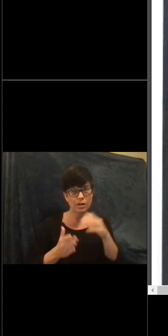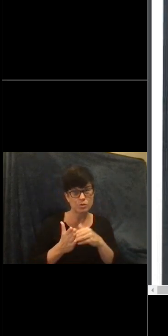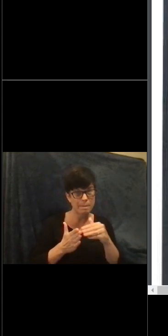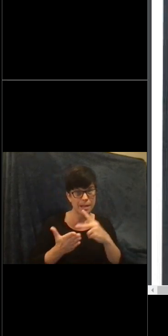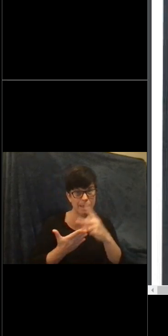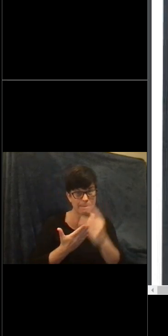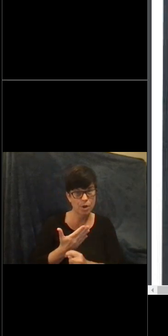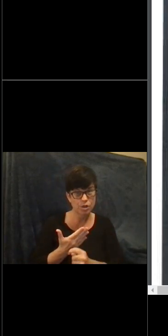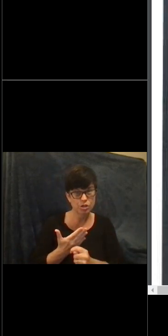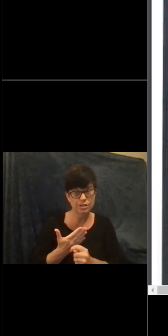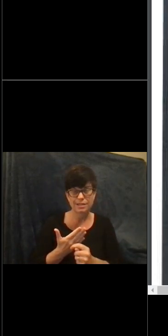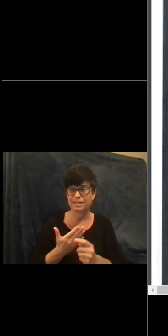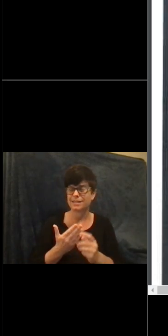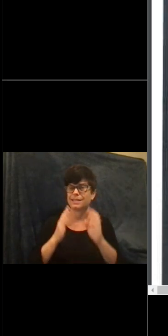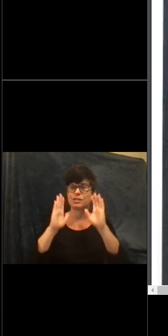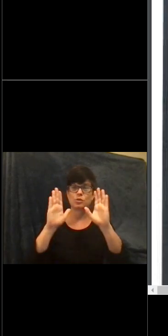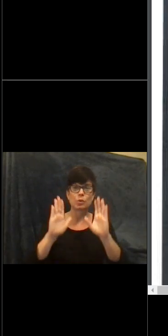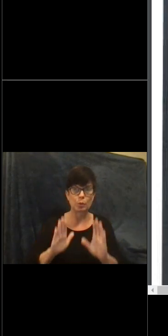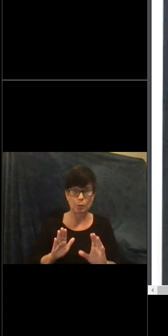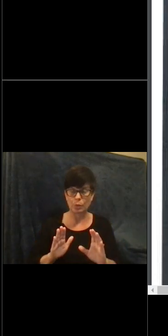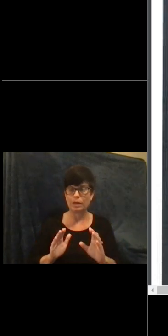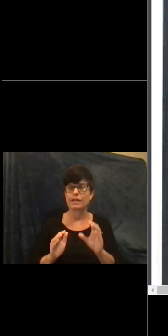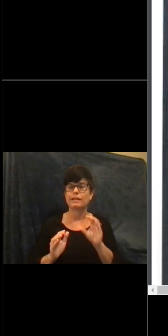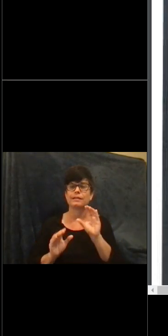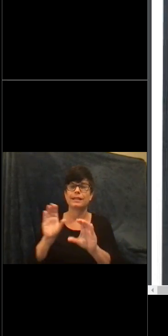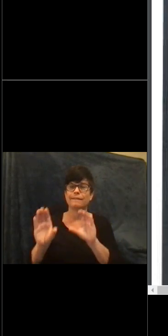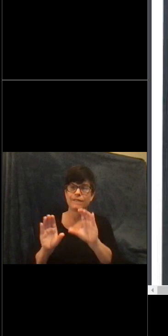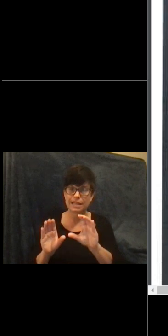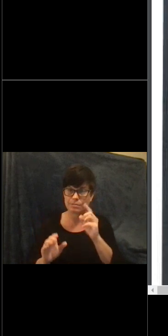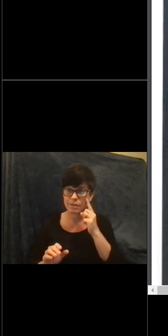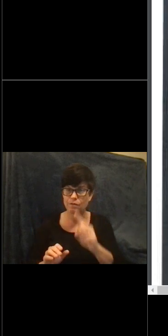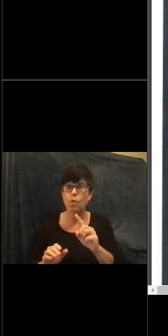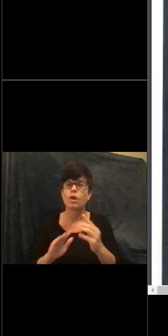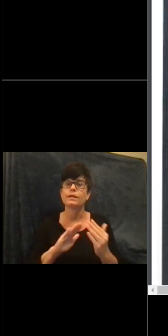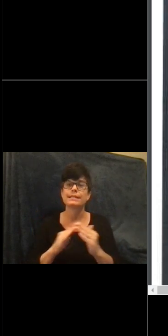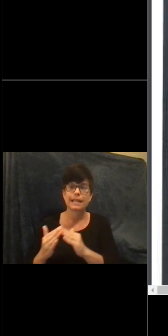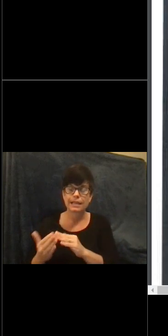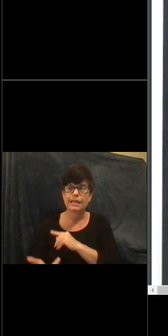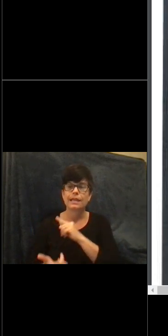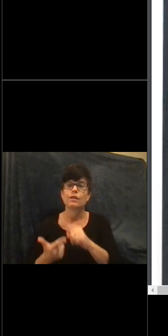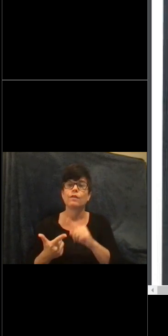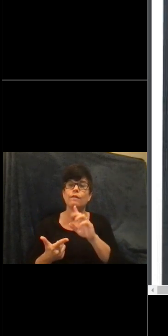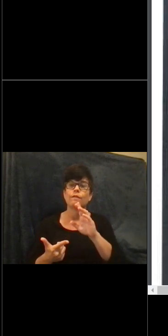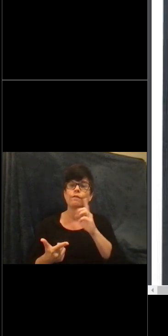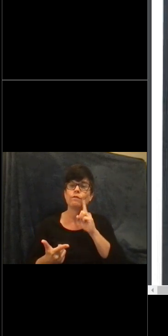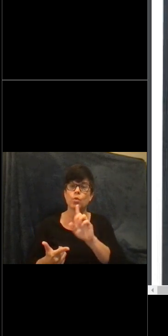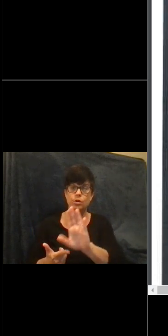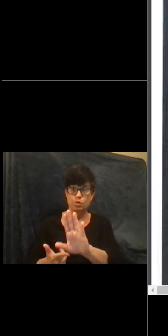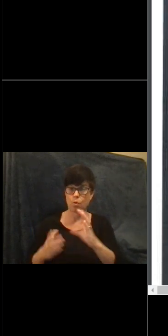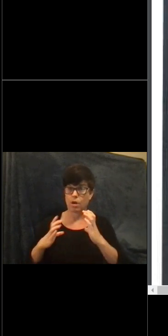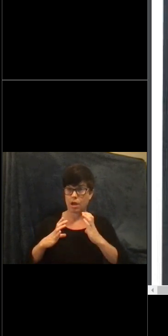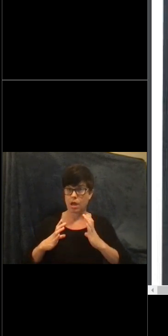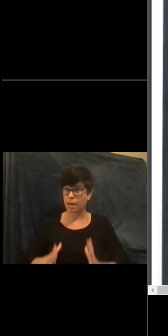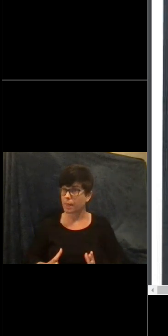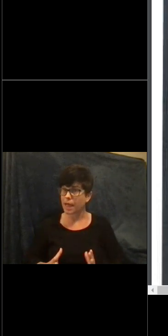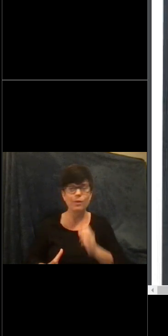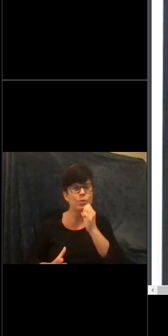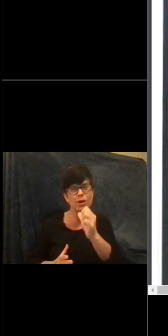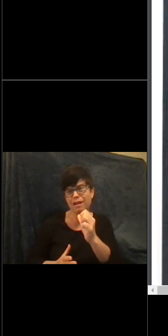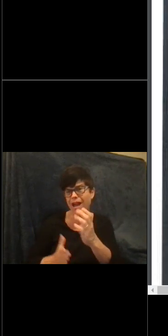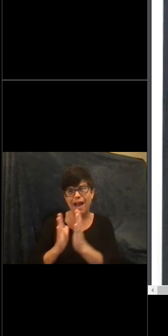a great investment, right, for the city. It's a great investment for your client, you know, and we're not asking for